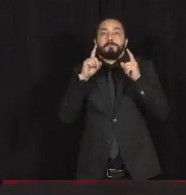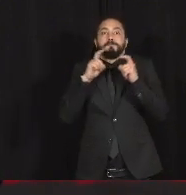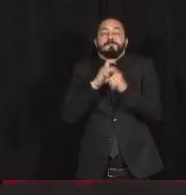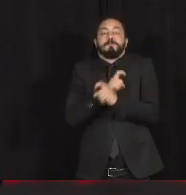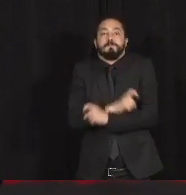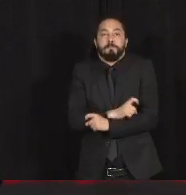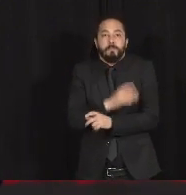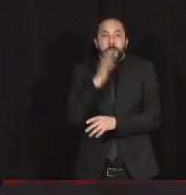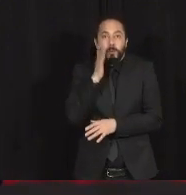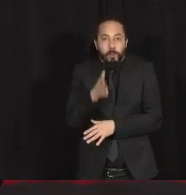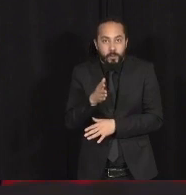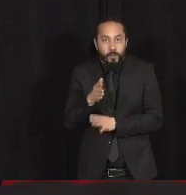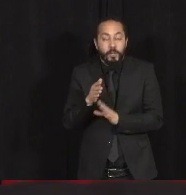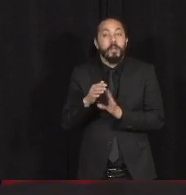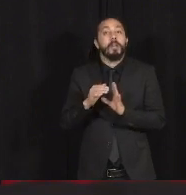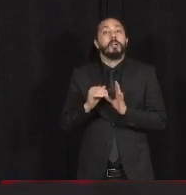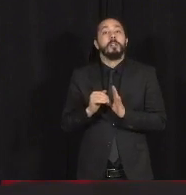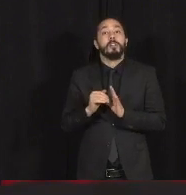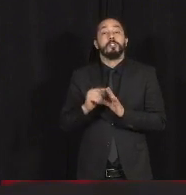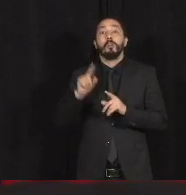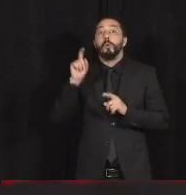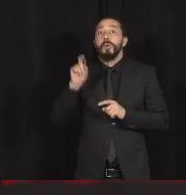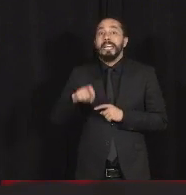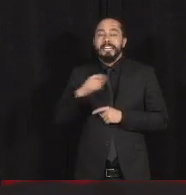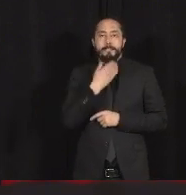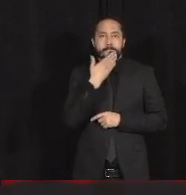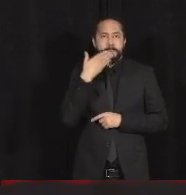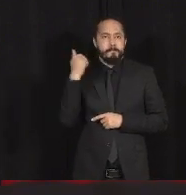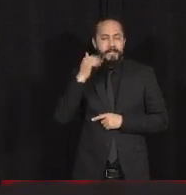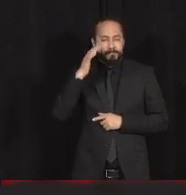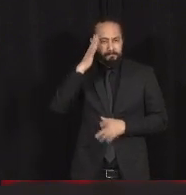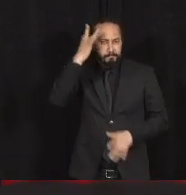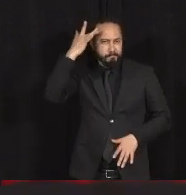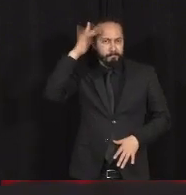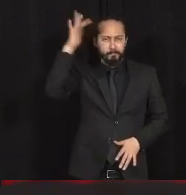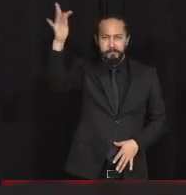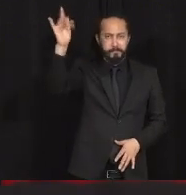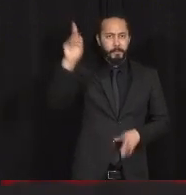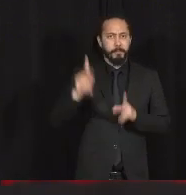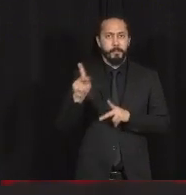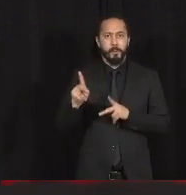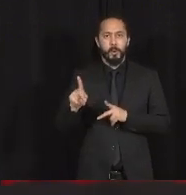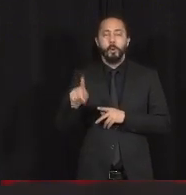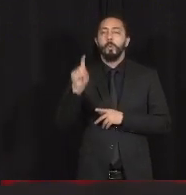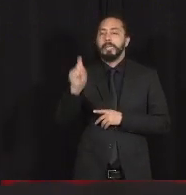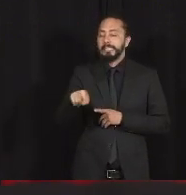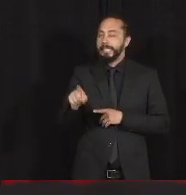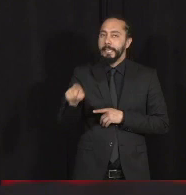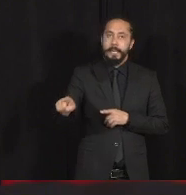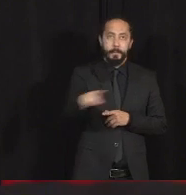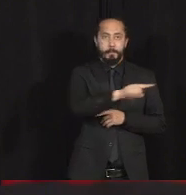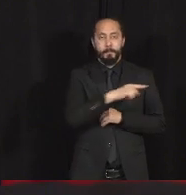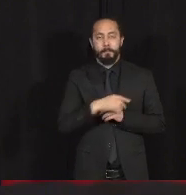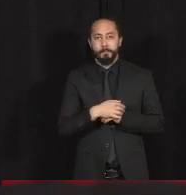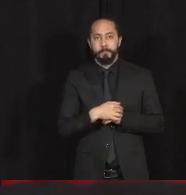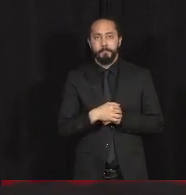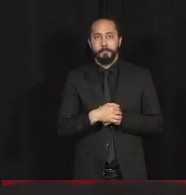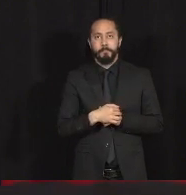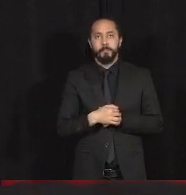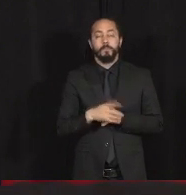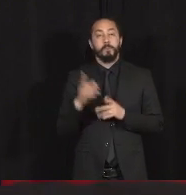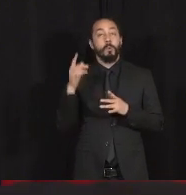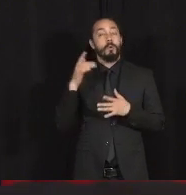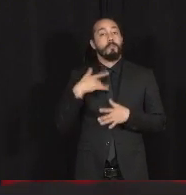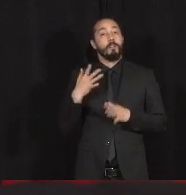best brains. And so I think it's very wise that all of the data is being made available.